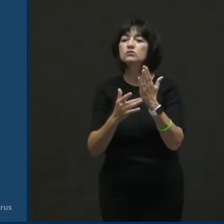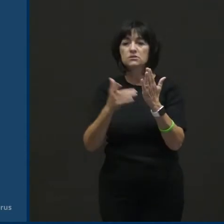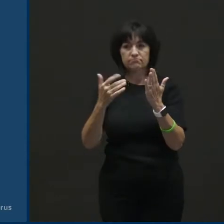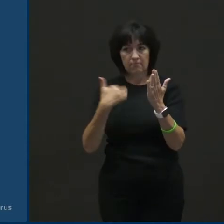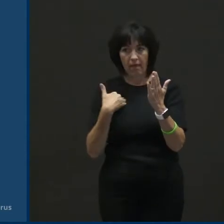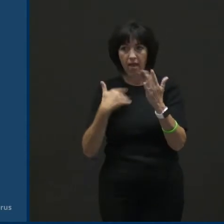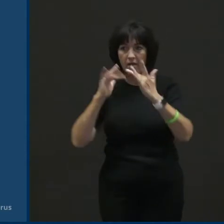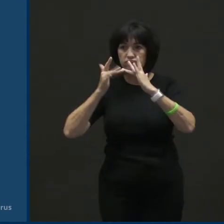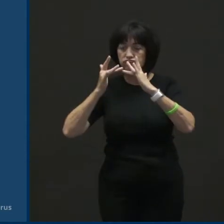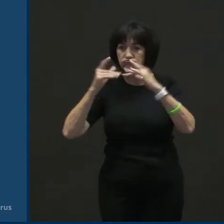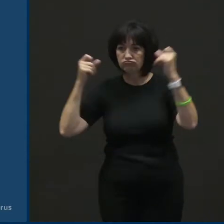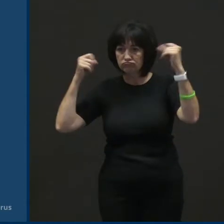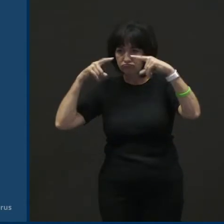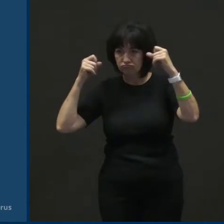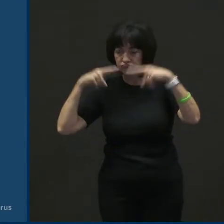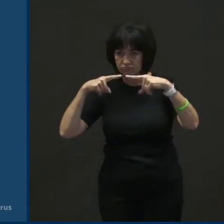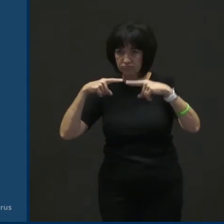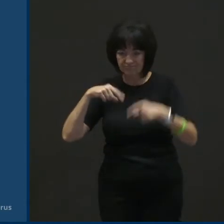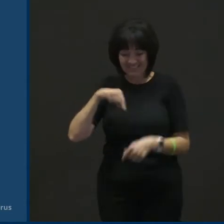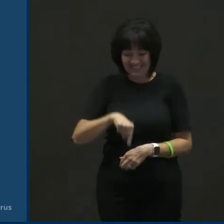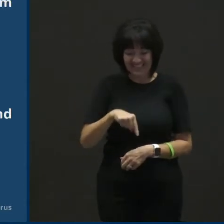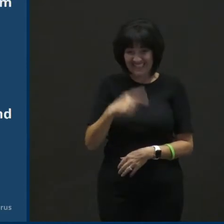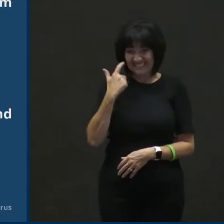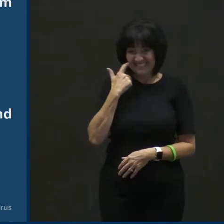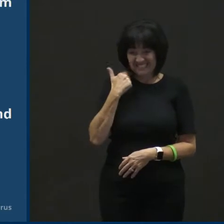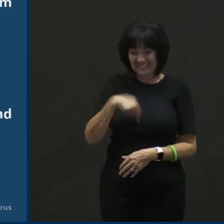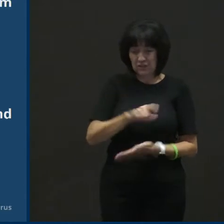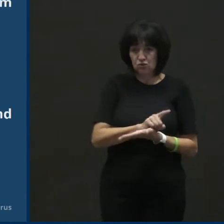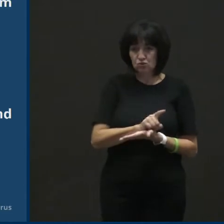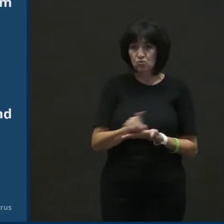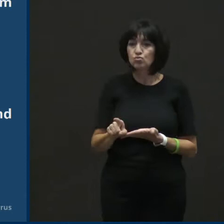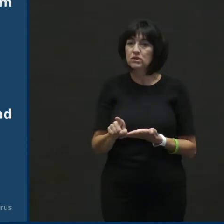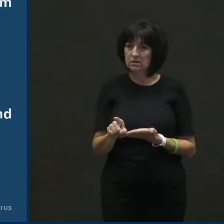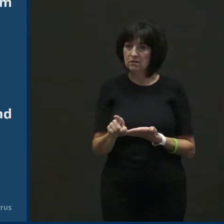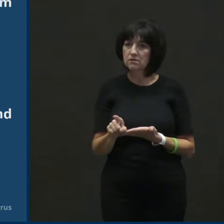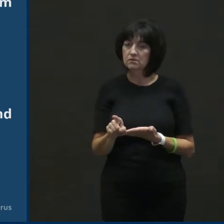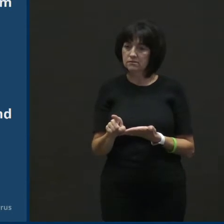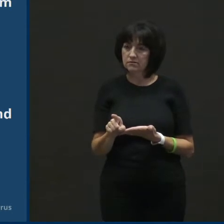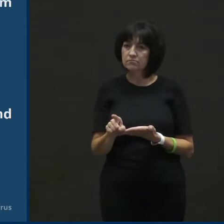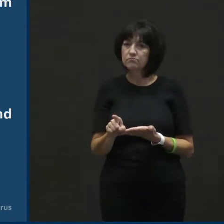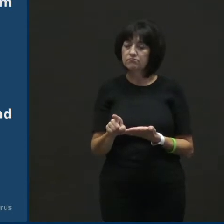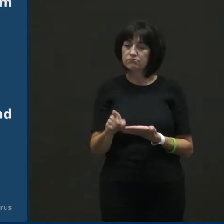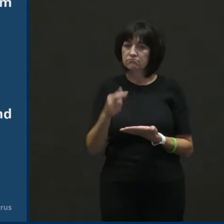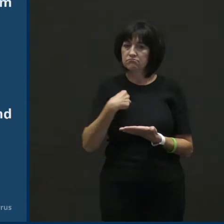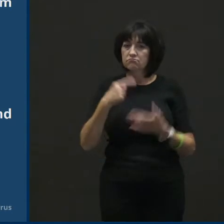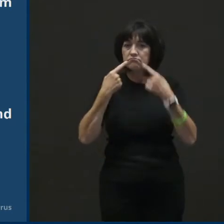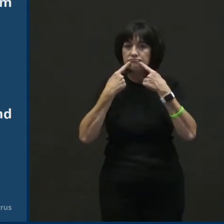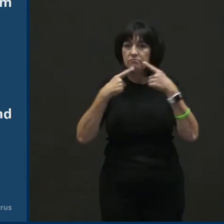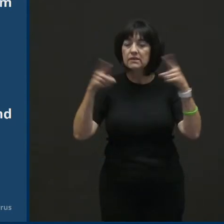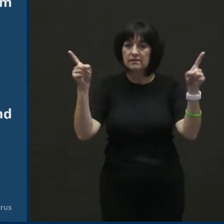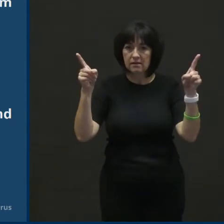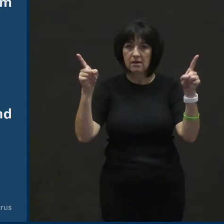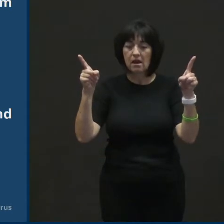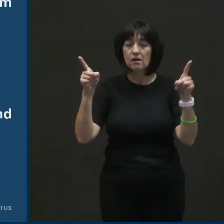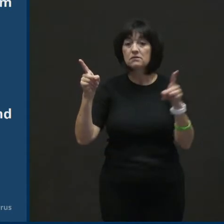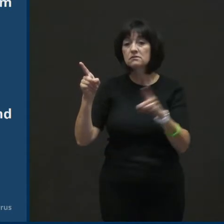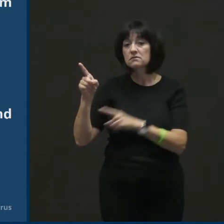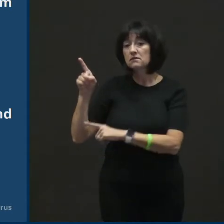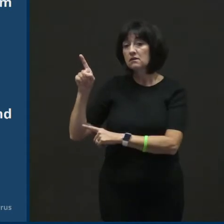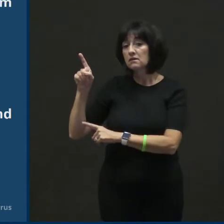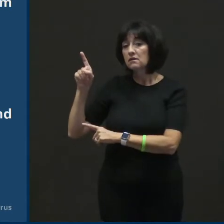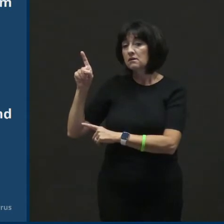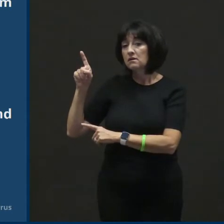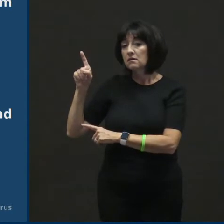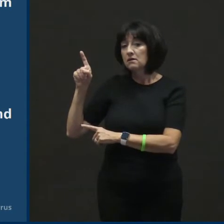we announced this week the addition of $20 million of CARES Act funding